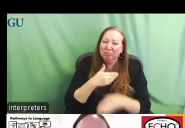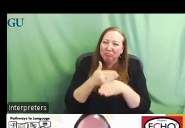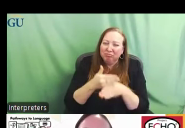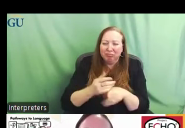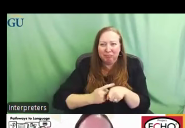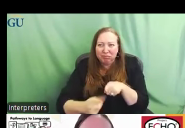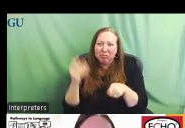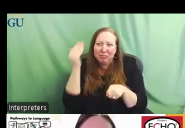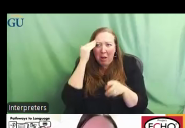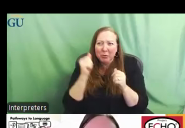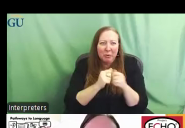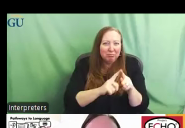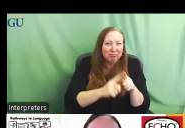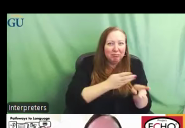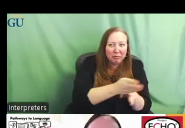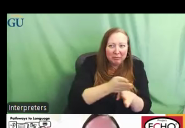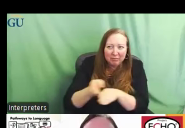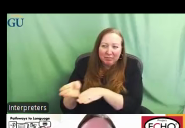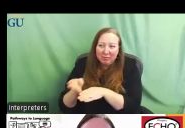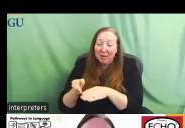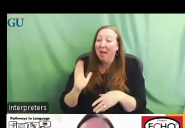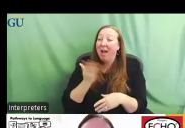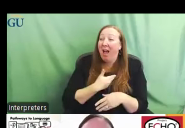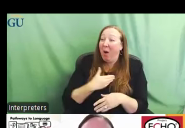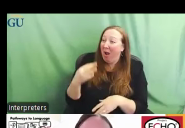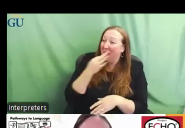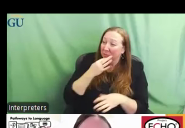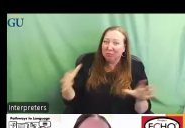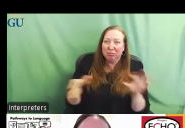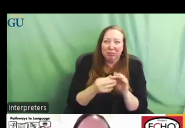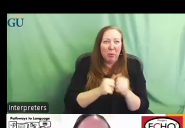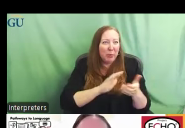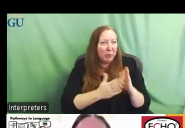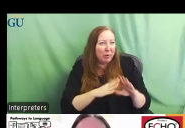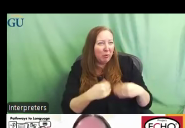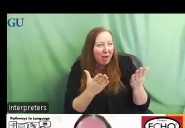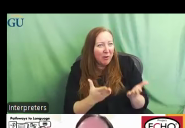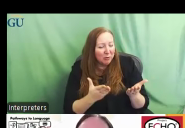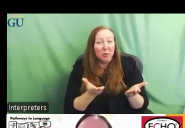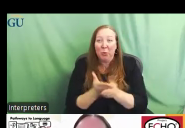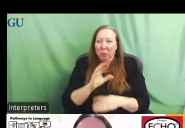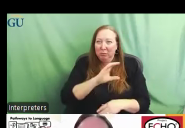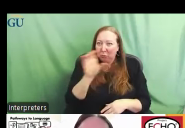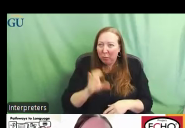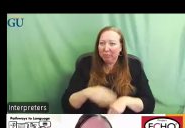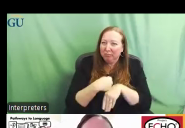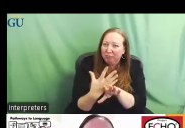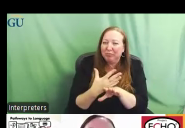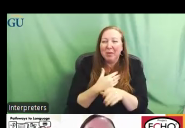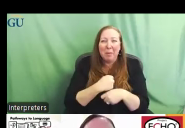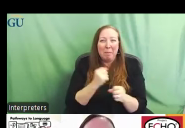It connects subject matter experts with community providers through virtual sessions, making it easier to learn and